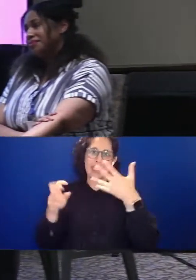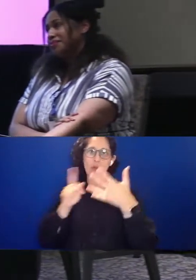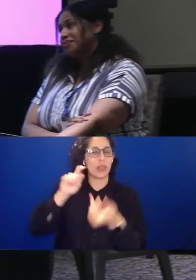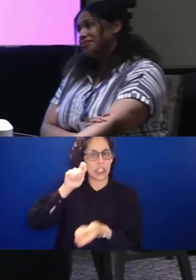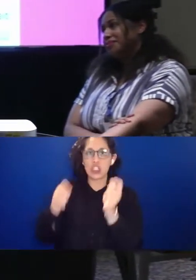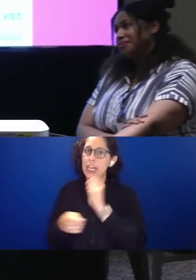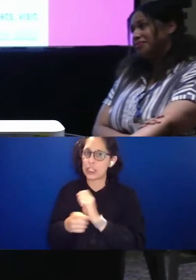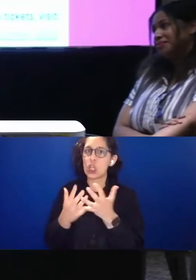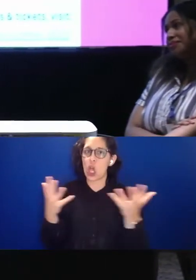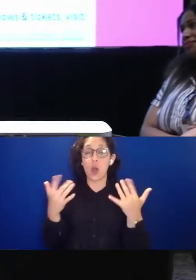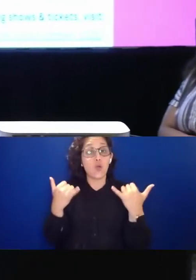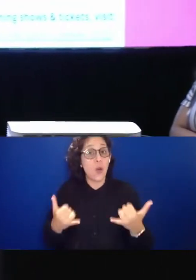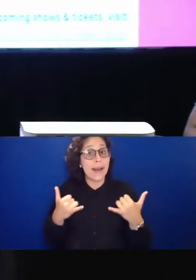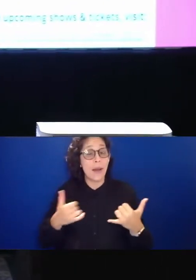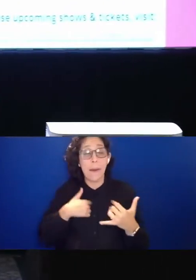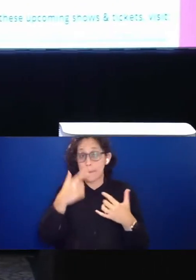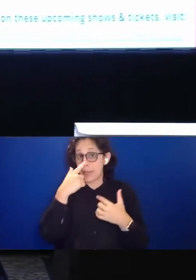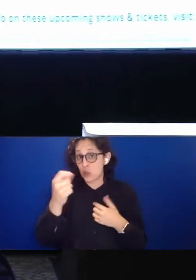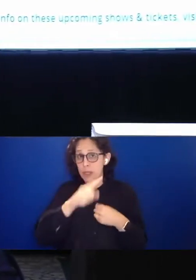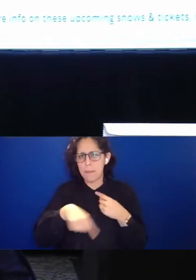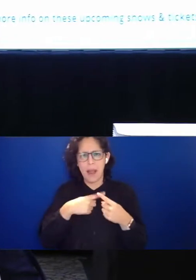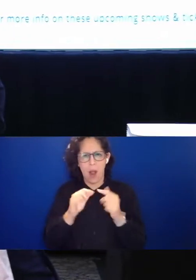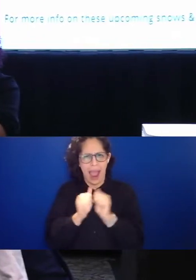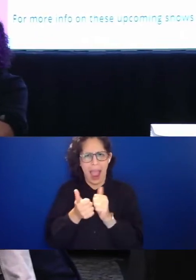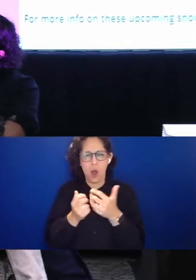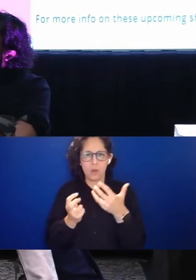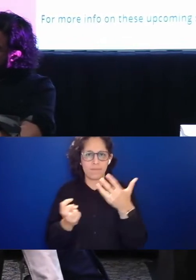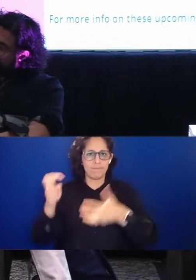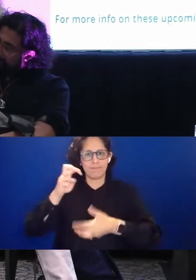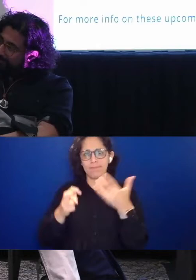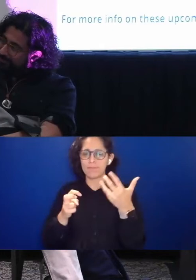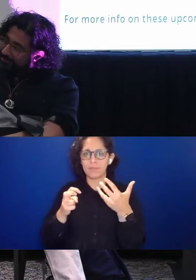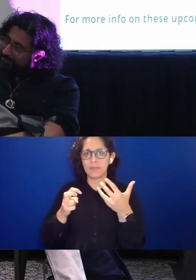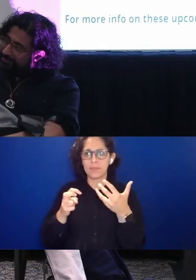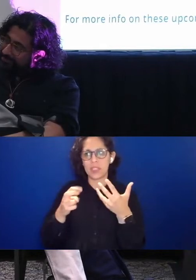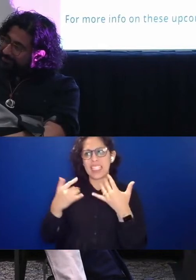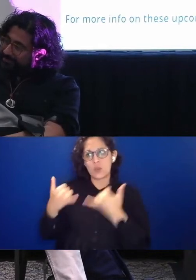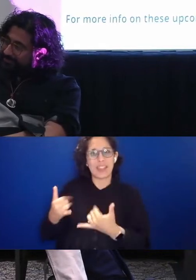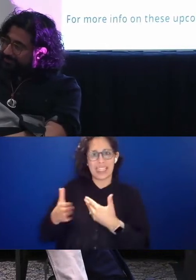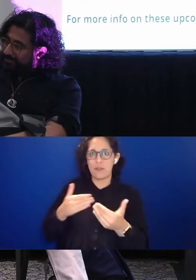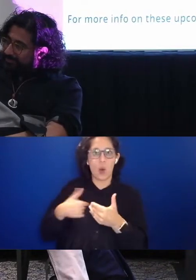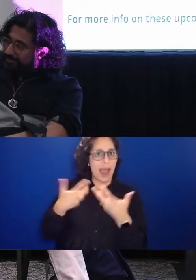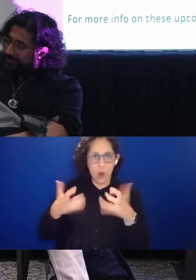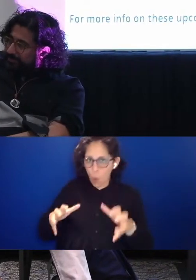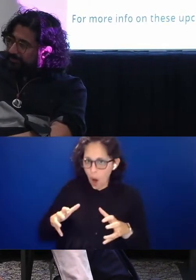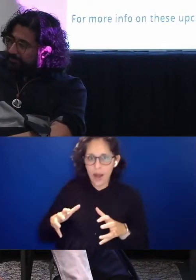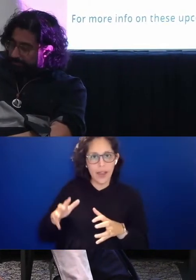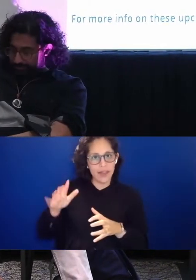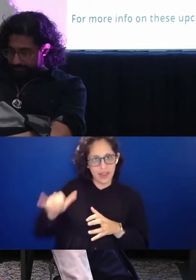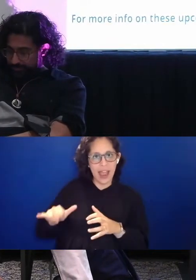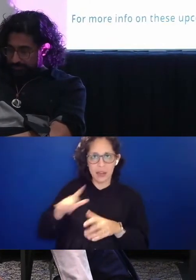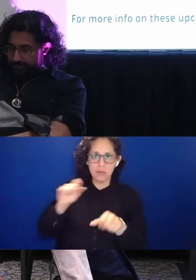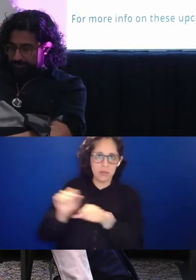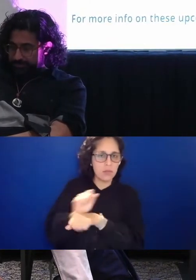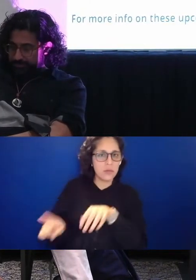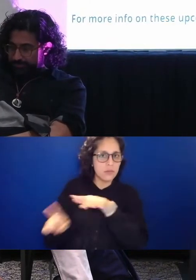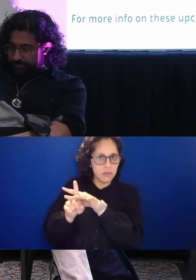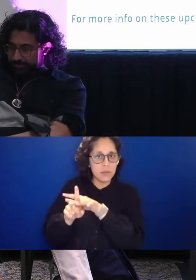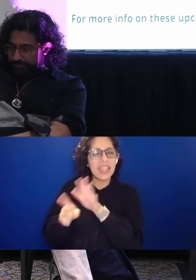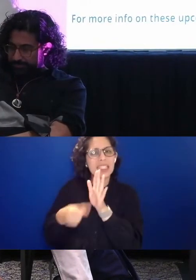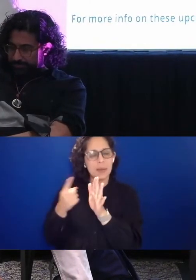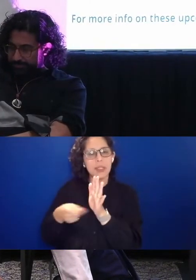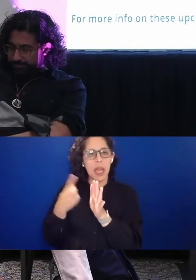I'm really interested in the way that hierarchy is present, even if I don't want it to be. And that sometimes I feel like the abdication